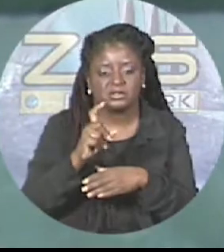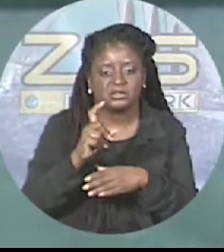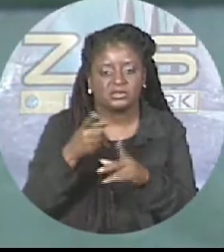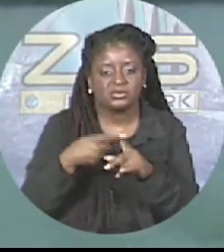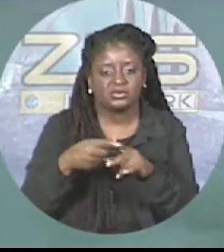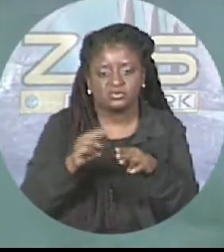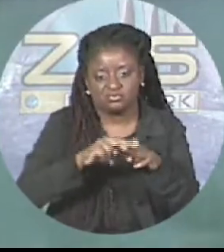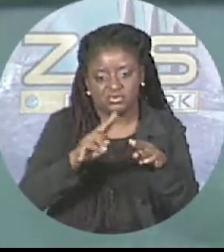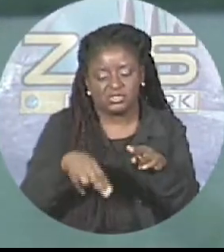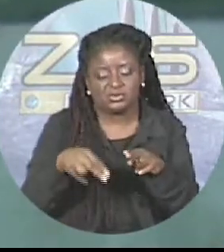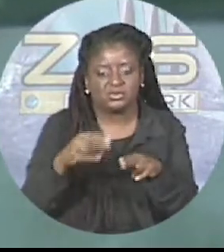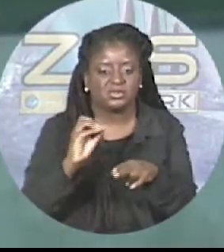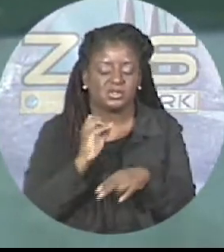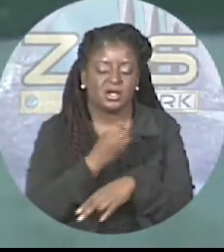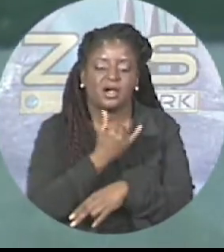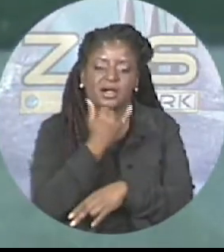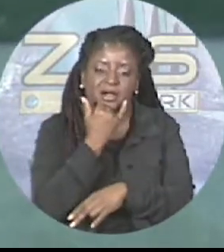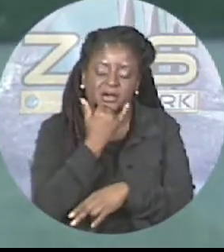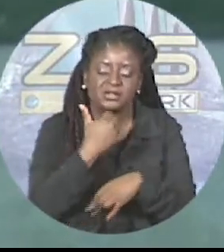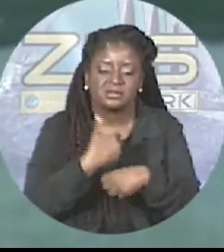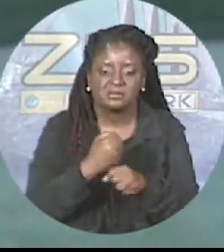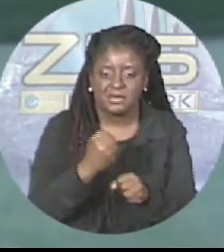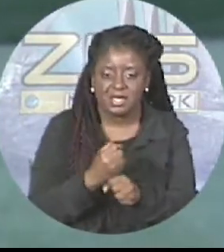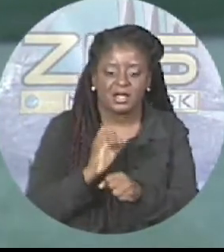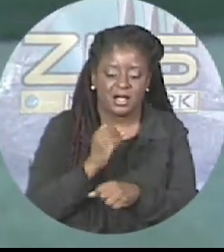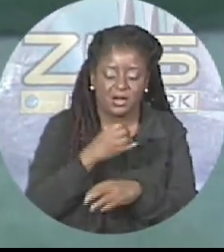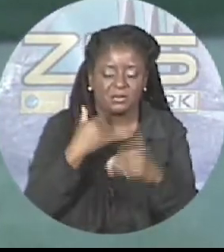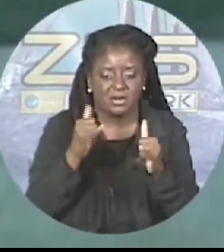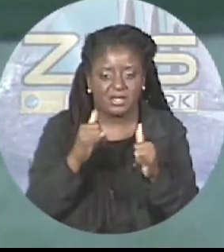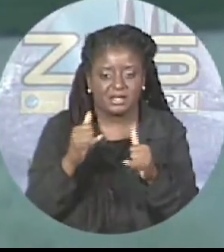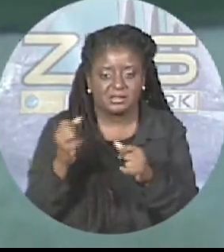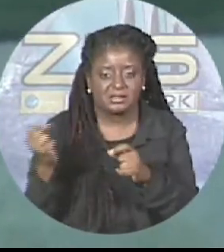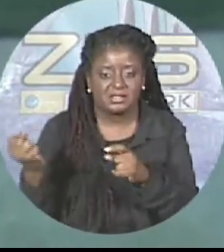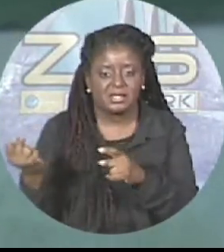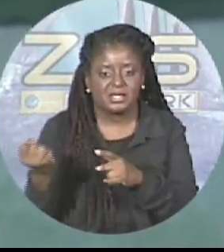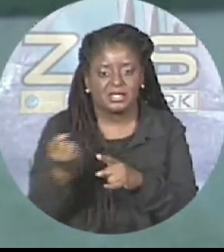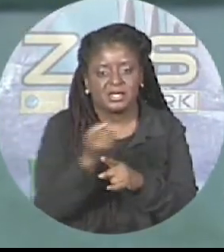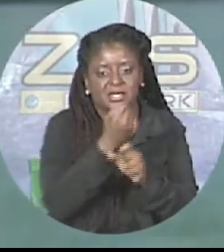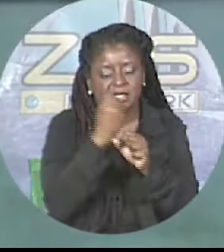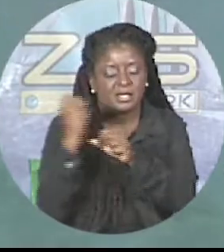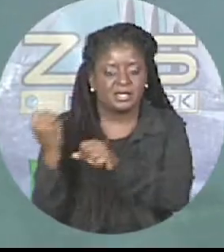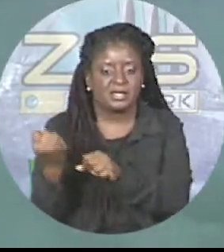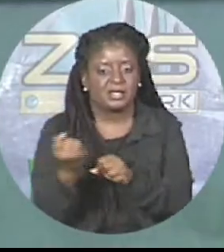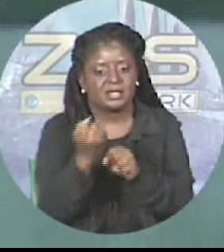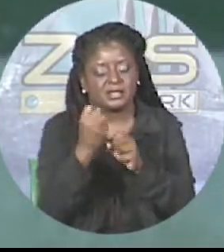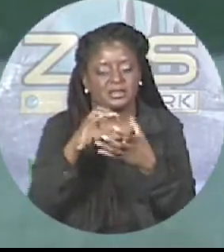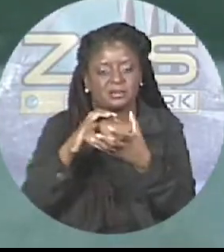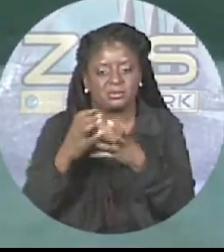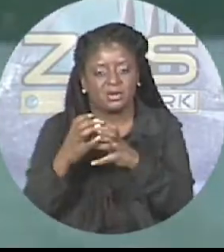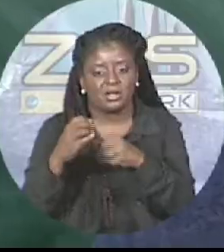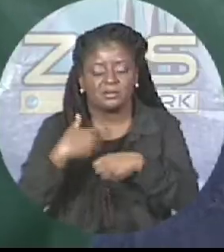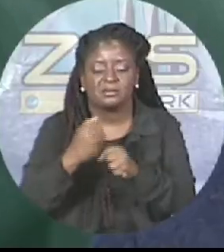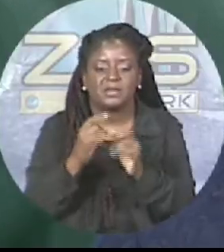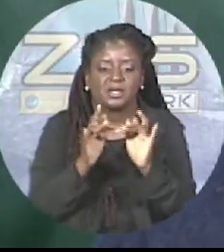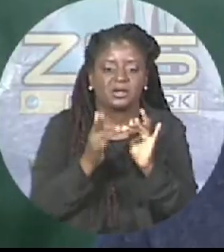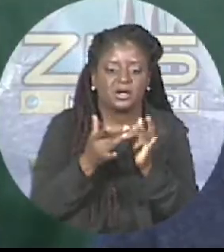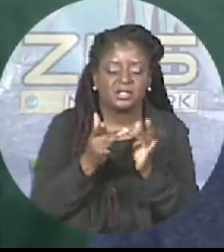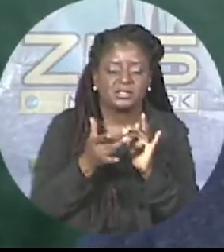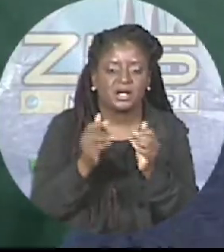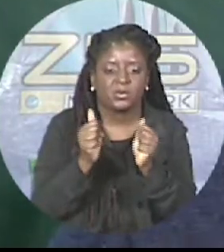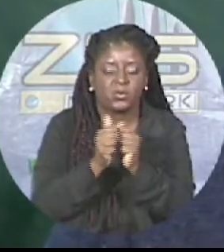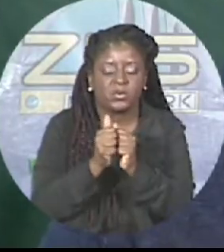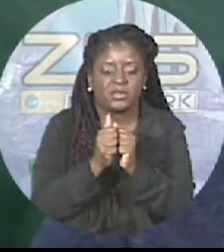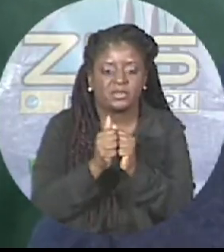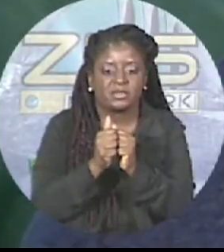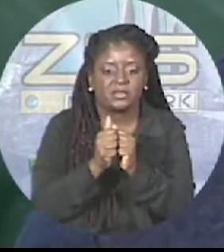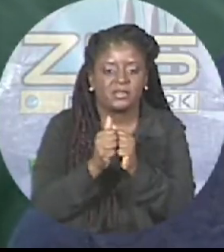our plays and hit the ball. Make sure we make contact with the ball. But they had like different